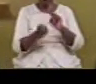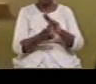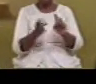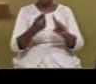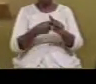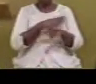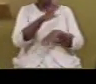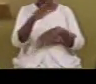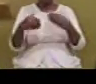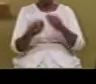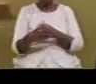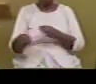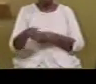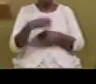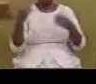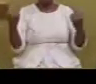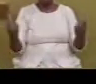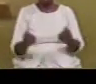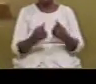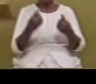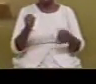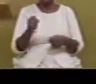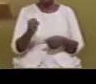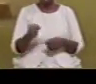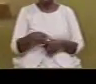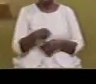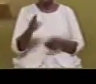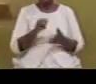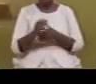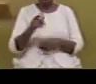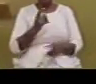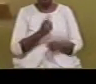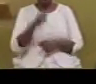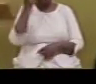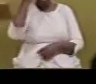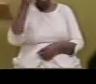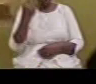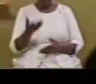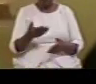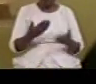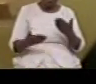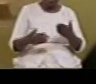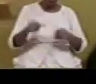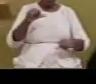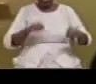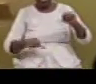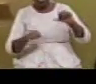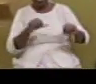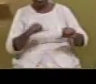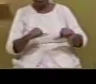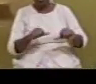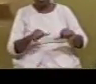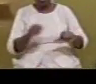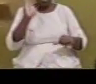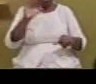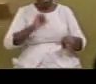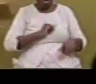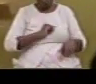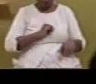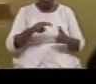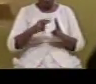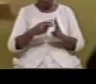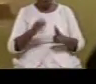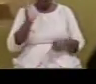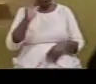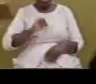between two opinions, this day they will come to point of decision. to follow the Lord. Believer, this